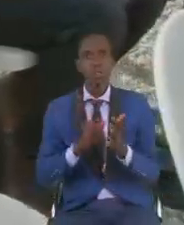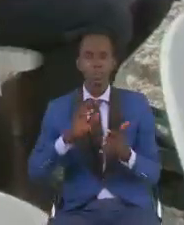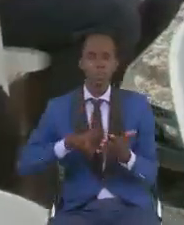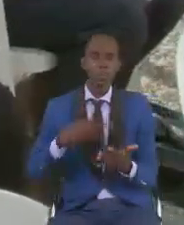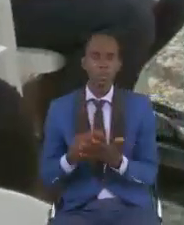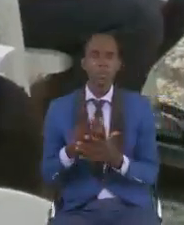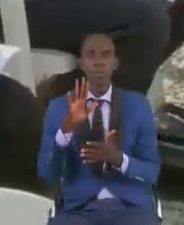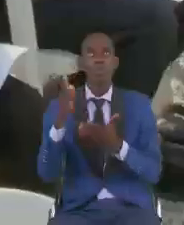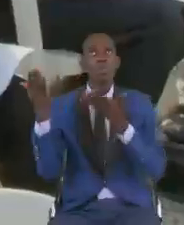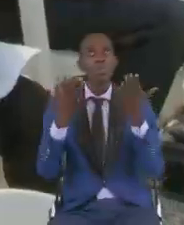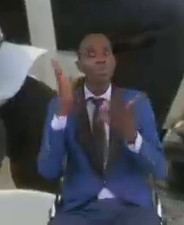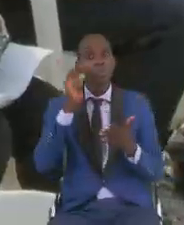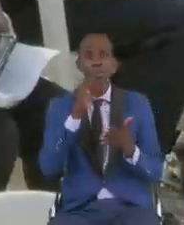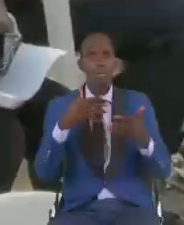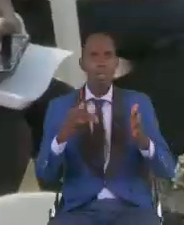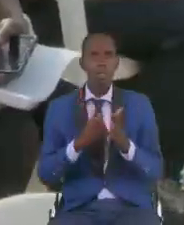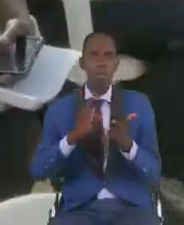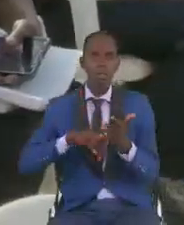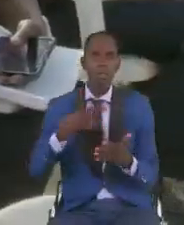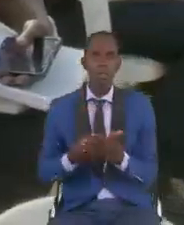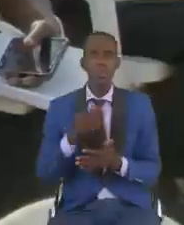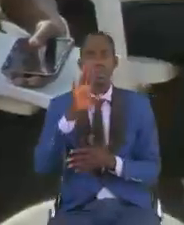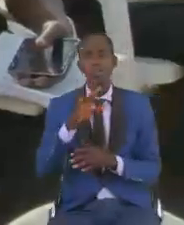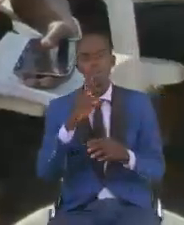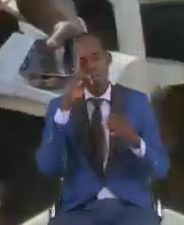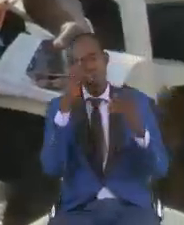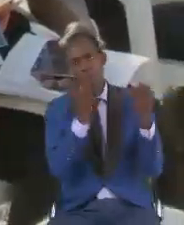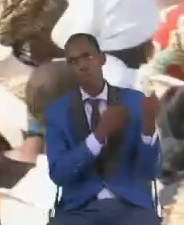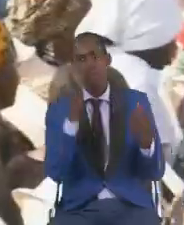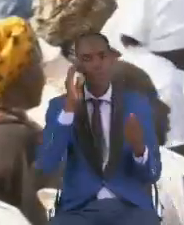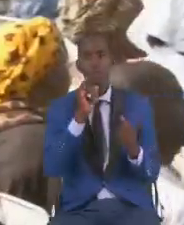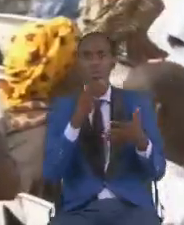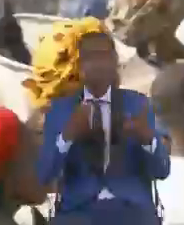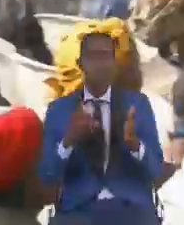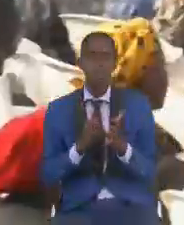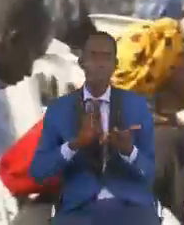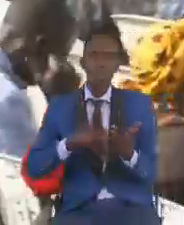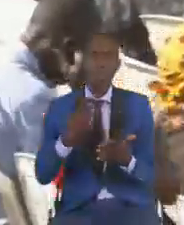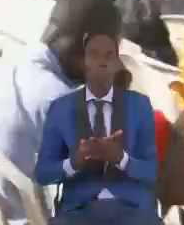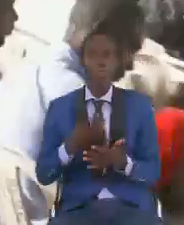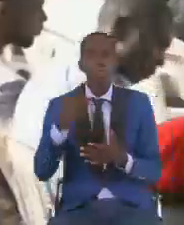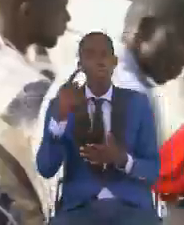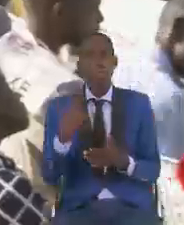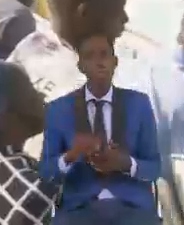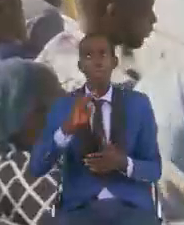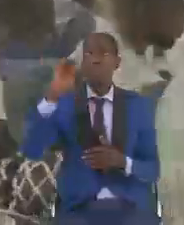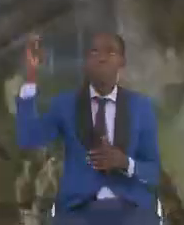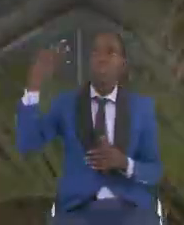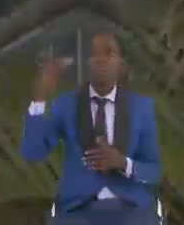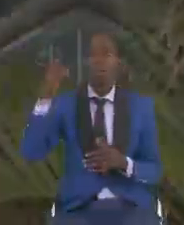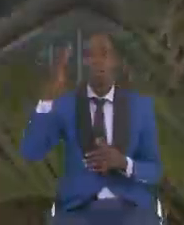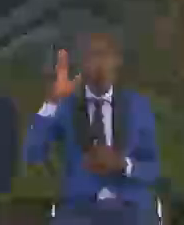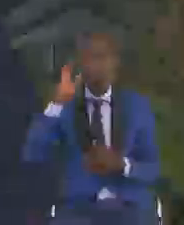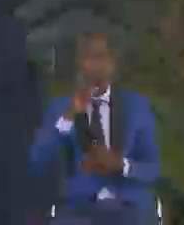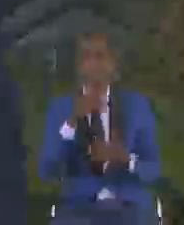Your service, you'll not let it go. Your faith, you'll not let it go. The grace of God, you'll not let